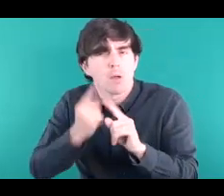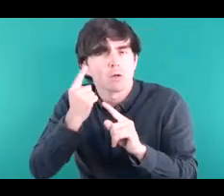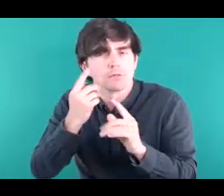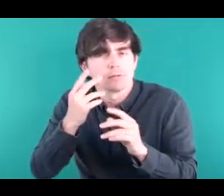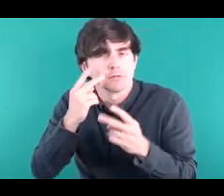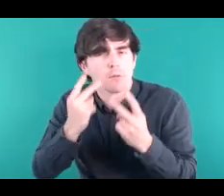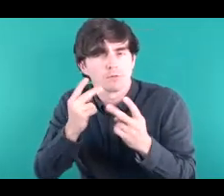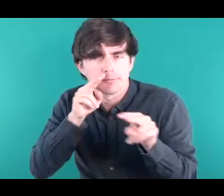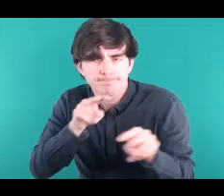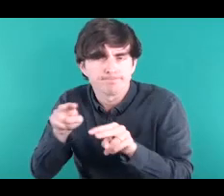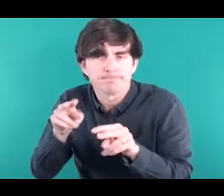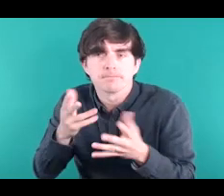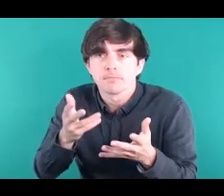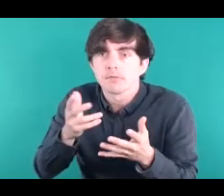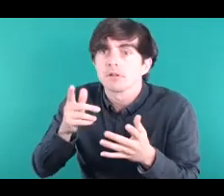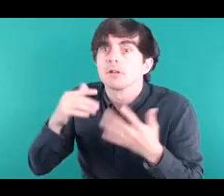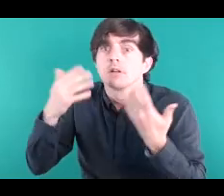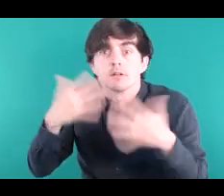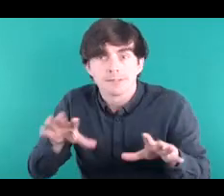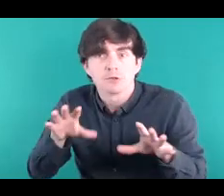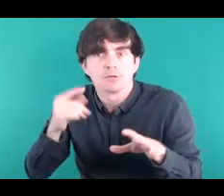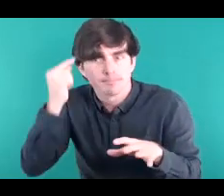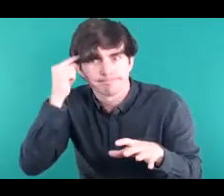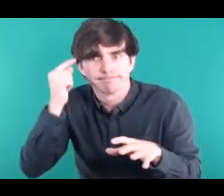negatively impacted by fiscal consolidation?